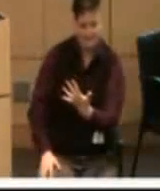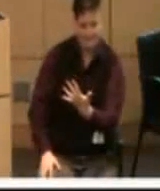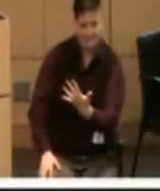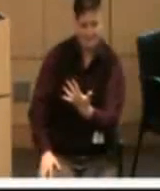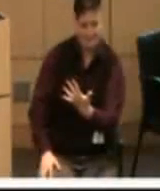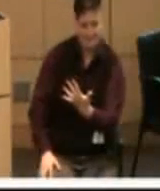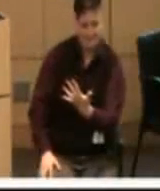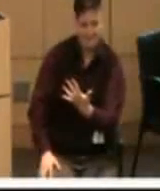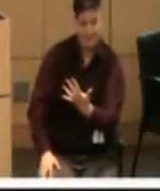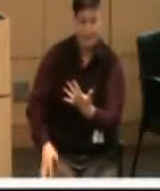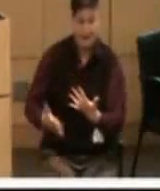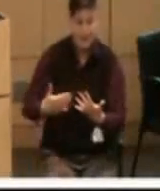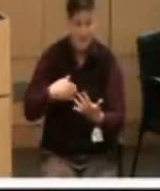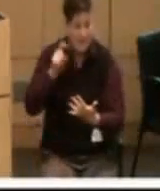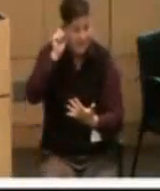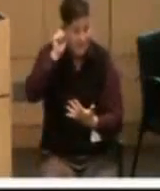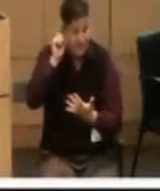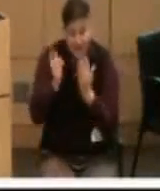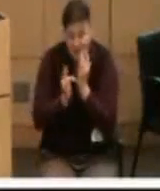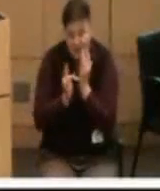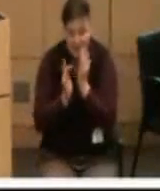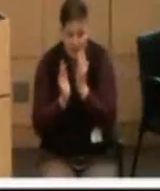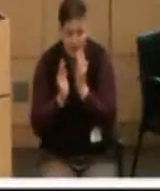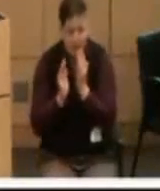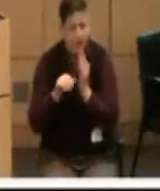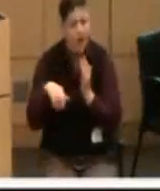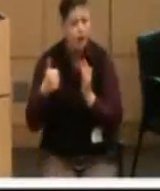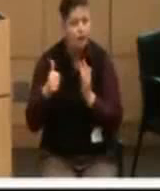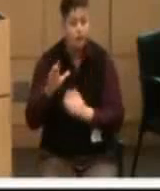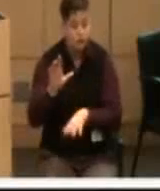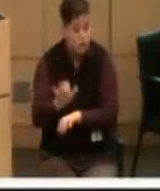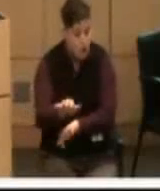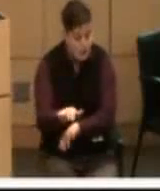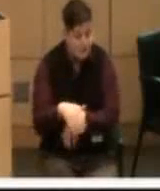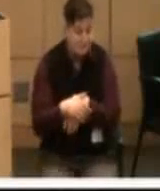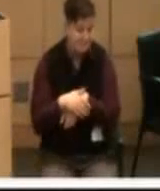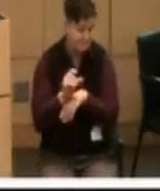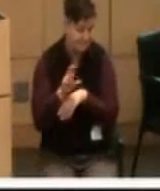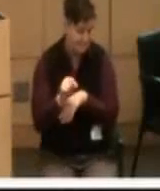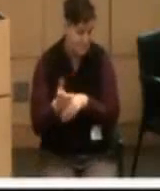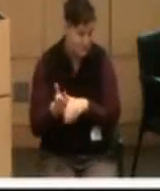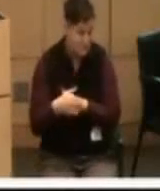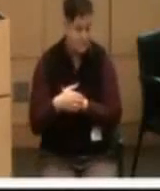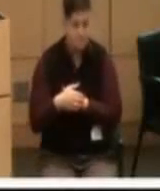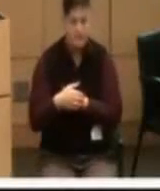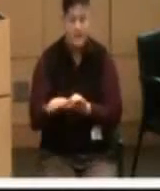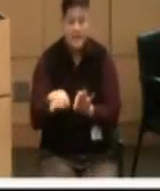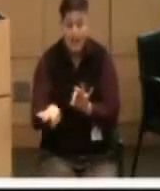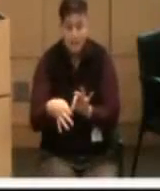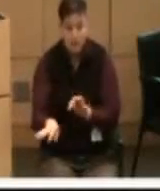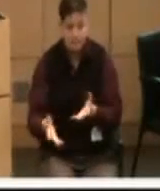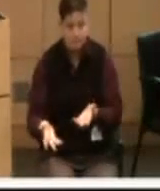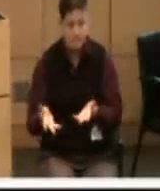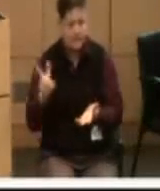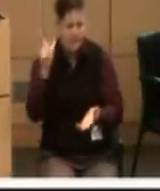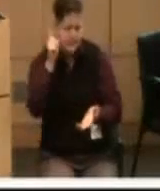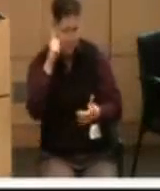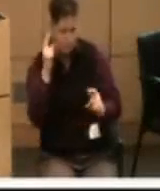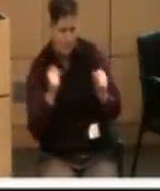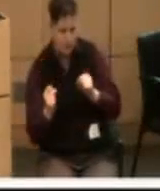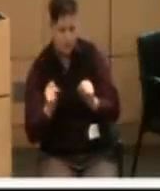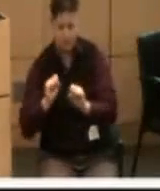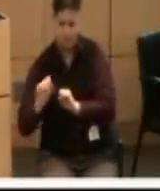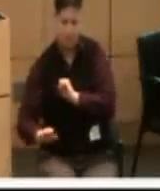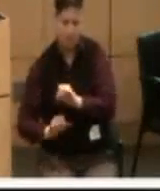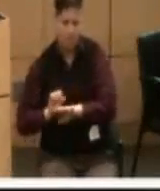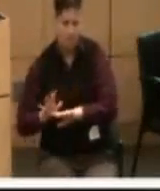amplification, but also services like CART or just some captioning, listening strategies, and